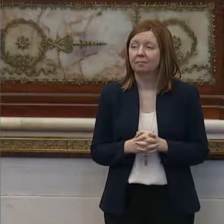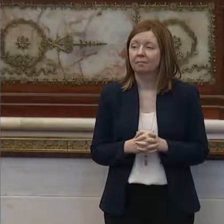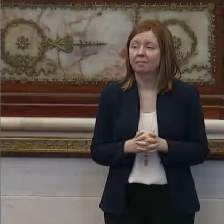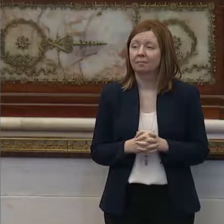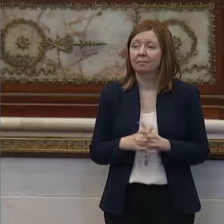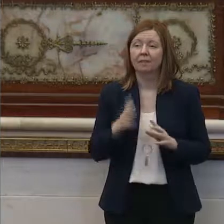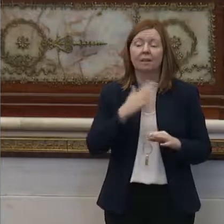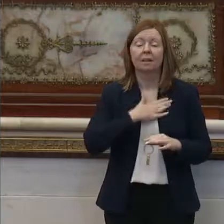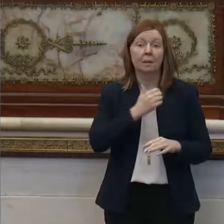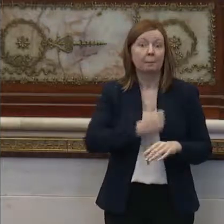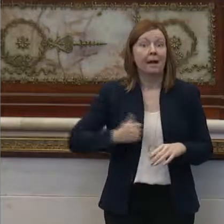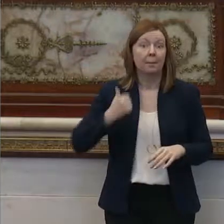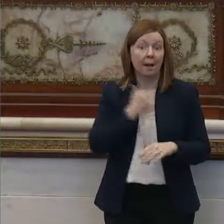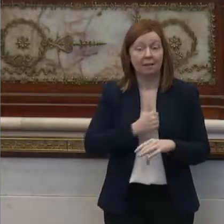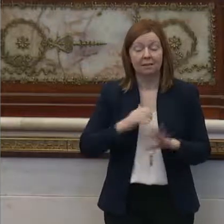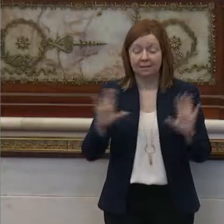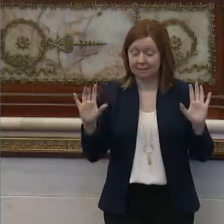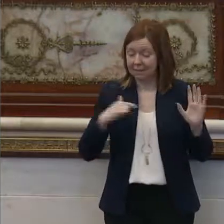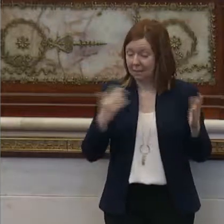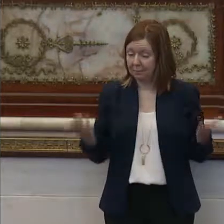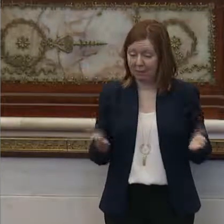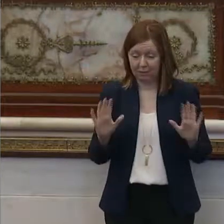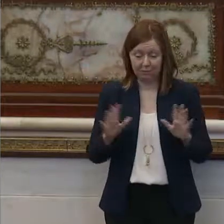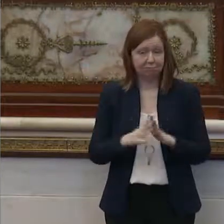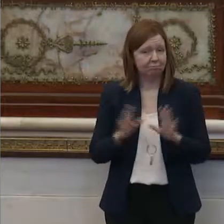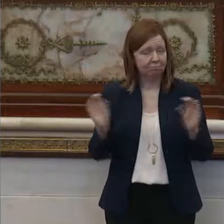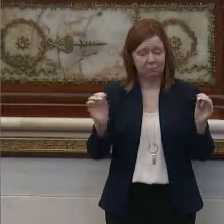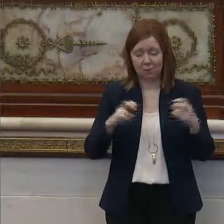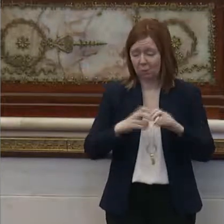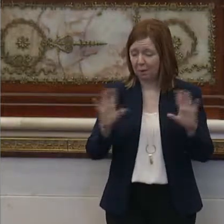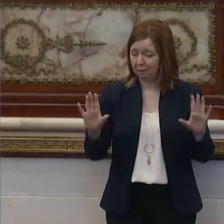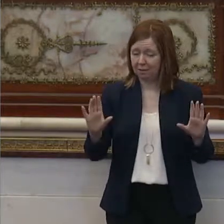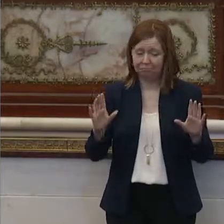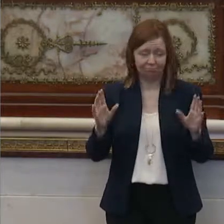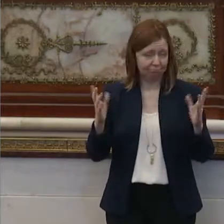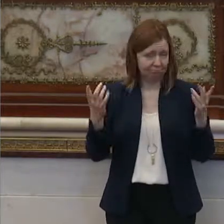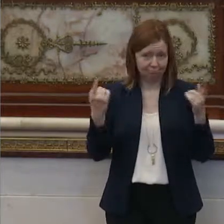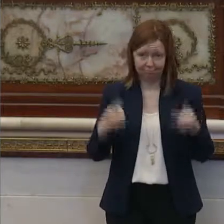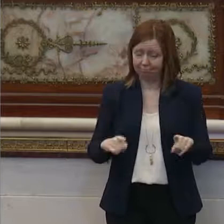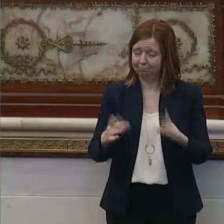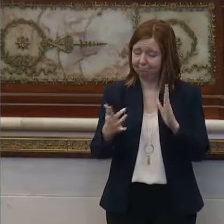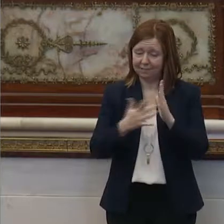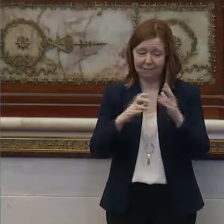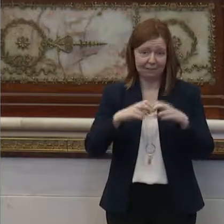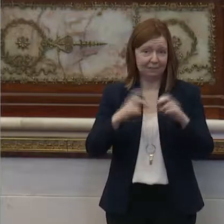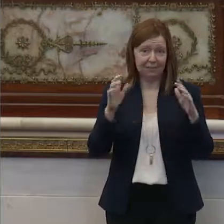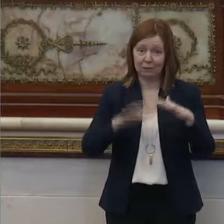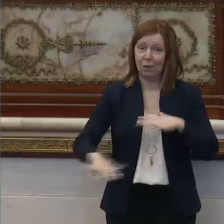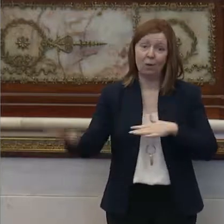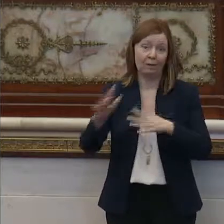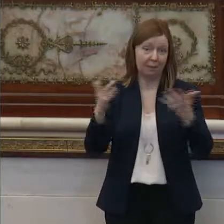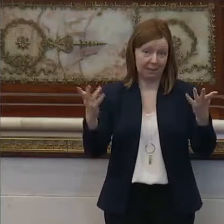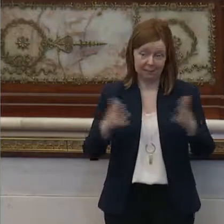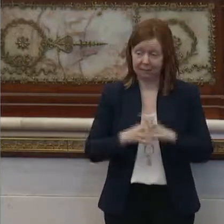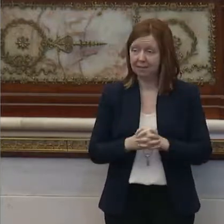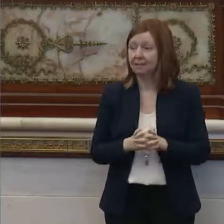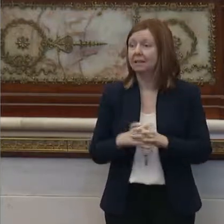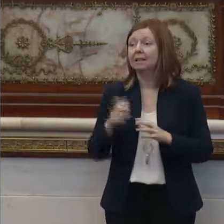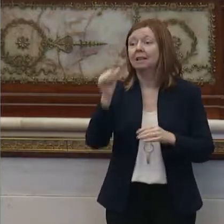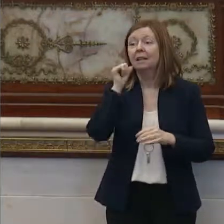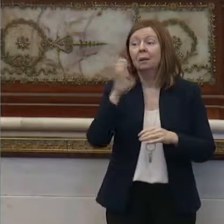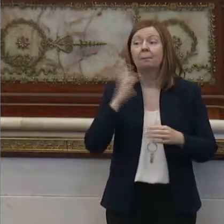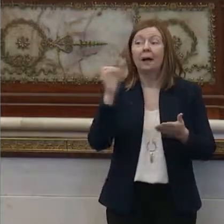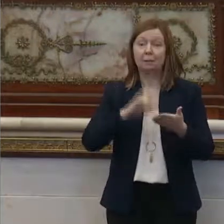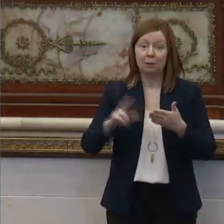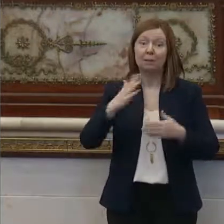second. My apologies, Madam Chair. I'm here. Not a problem. It's one of those days. We're having technical difficulties all over the place. Madam